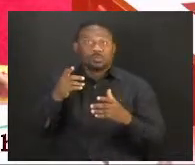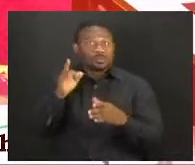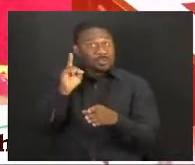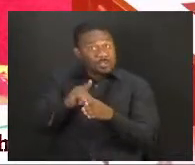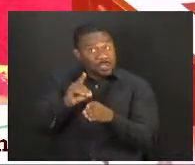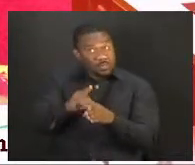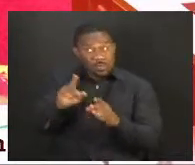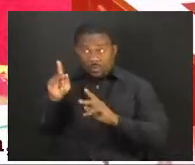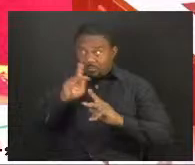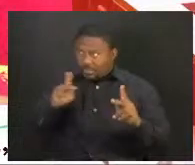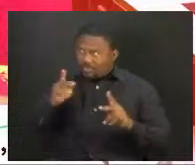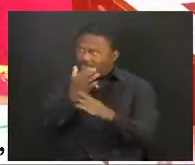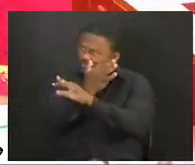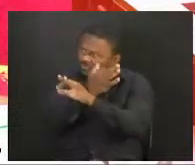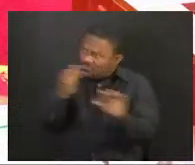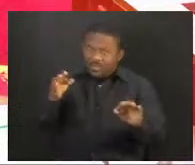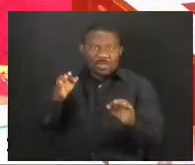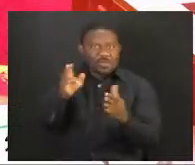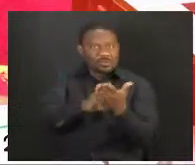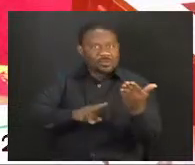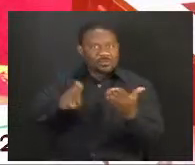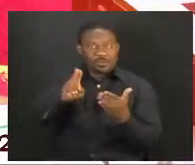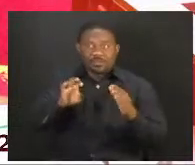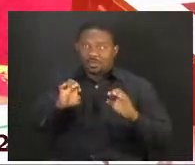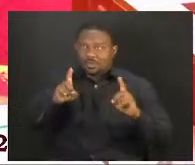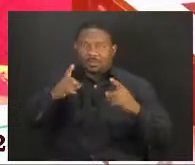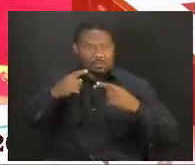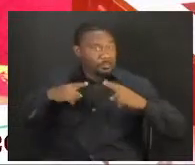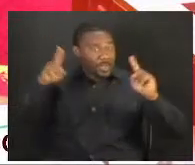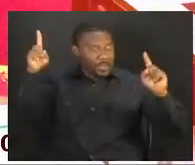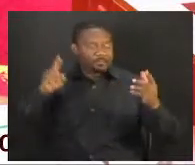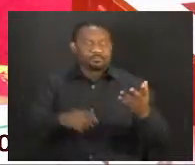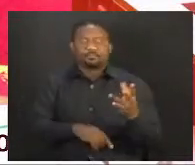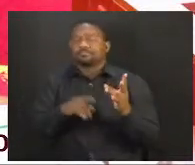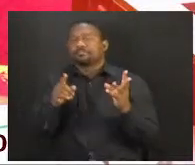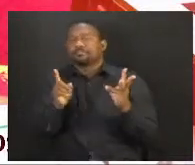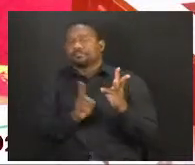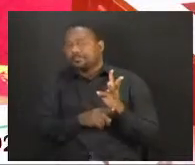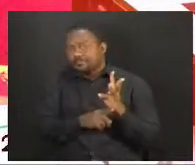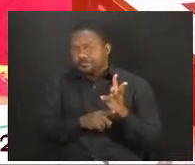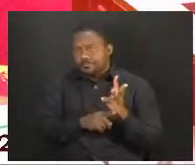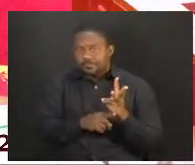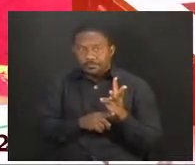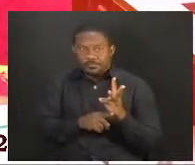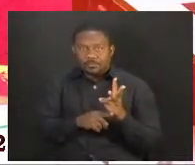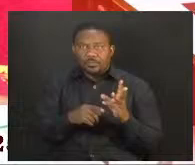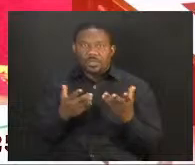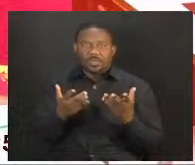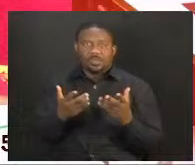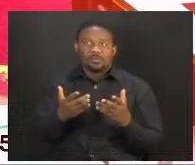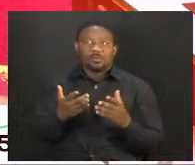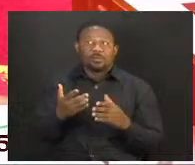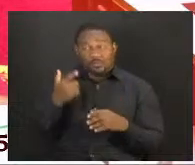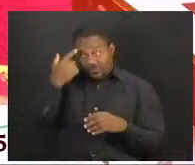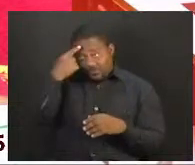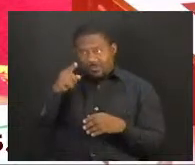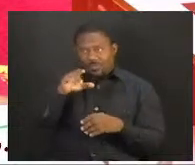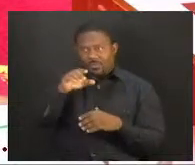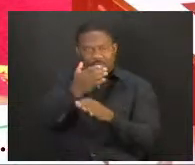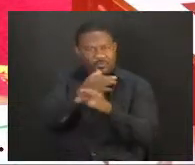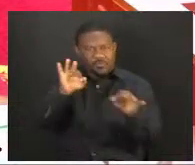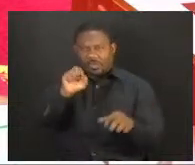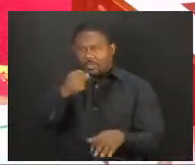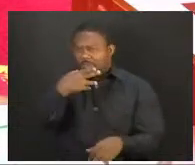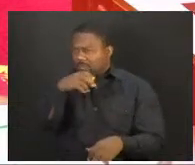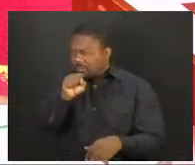delivered. Mr. Speaker, we committed to providing dedicated source of funding for free